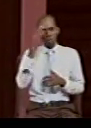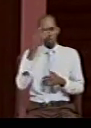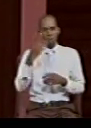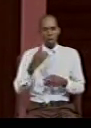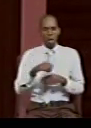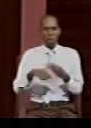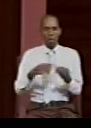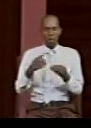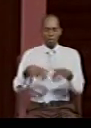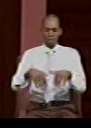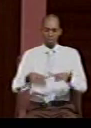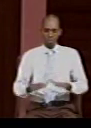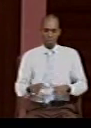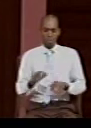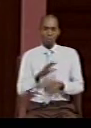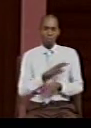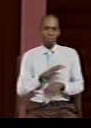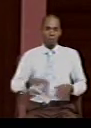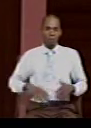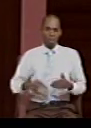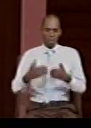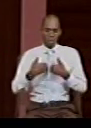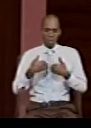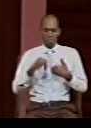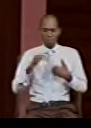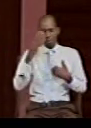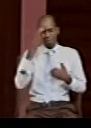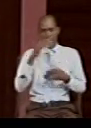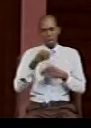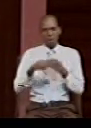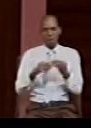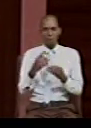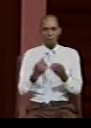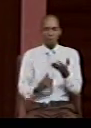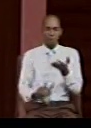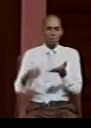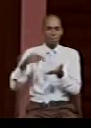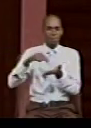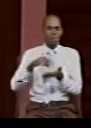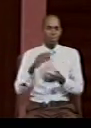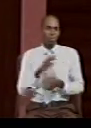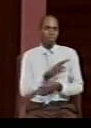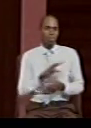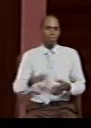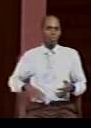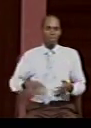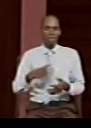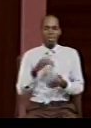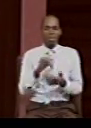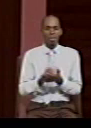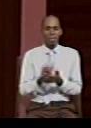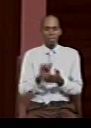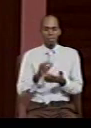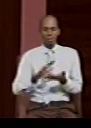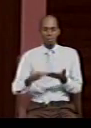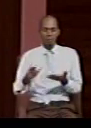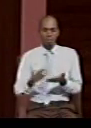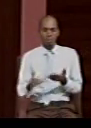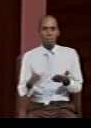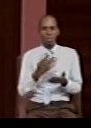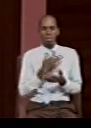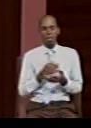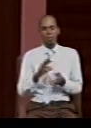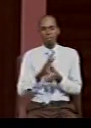Christ, having known about the resurrection of Christ, and that repentance and remission of